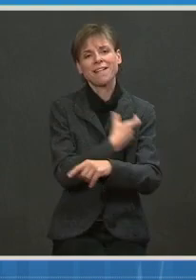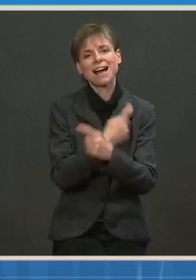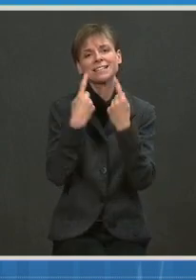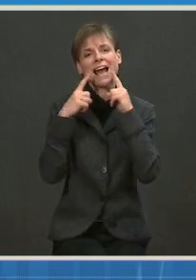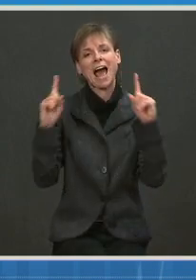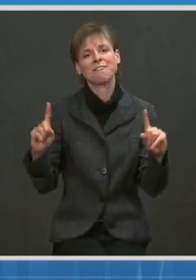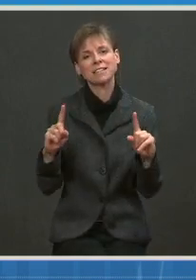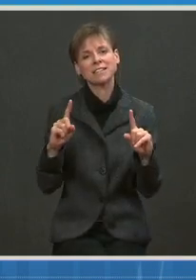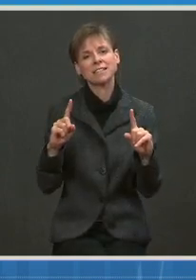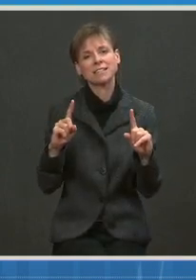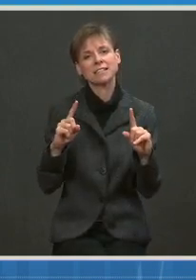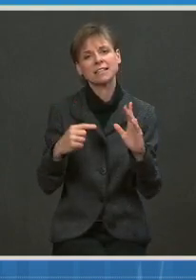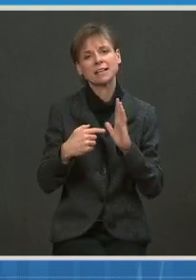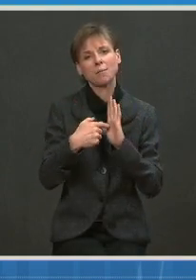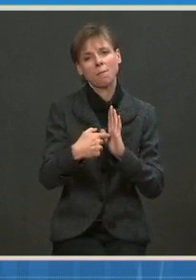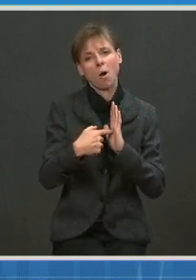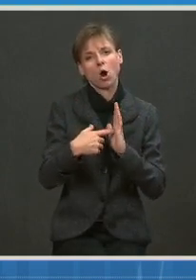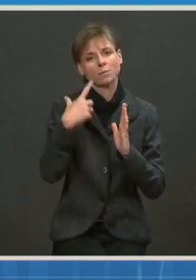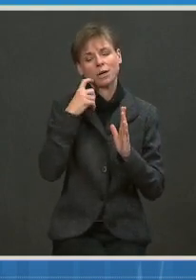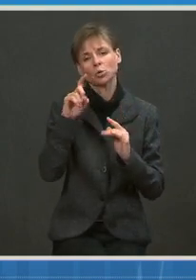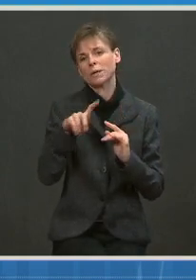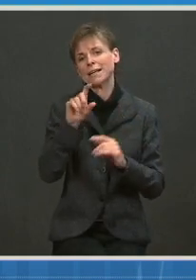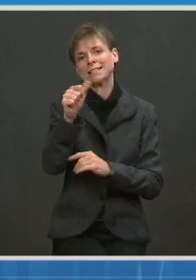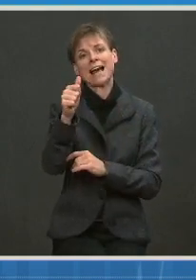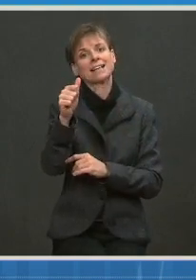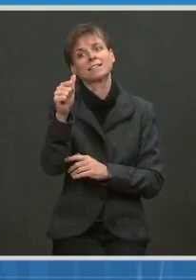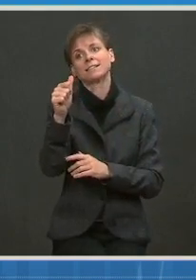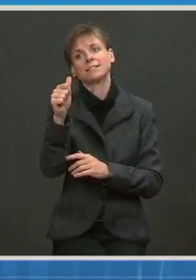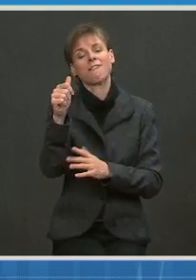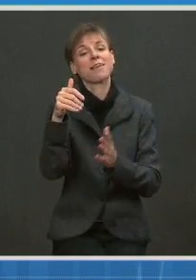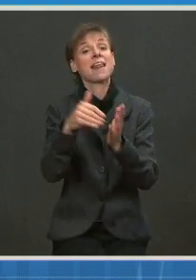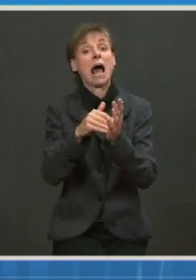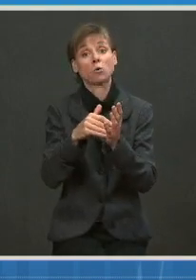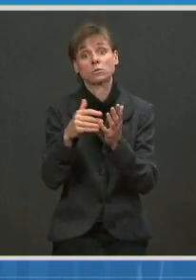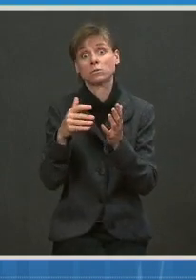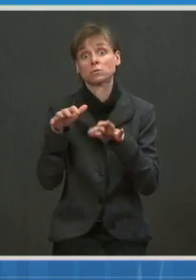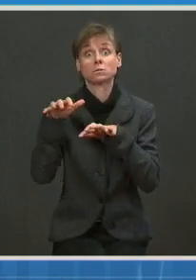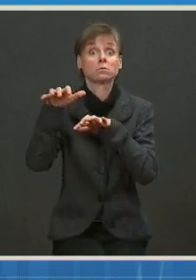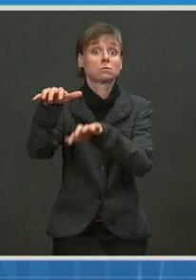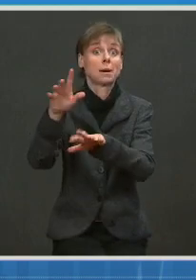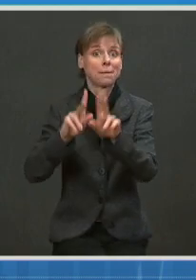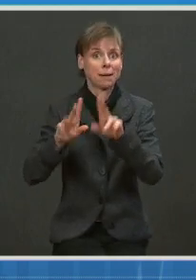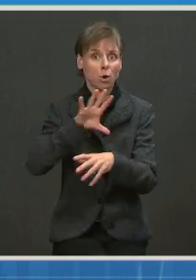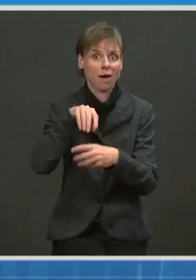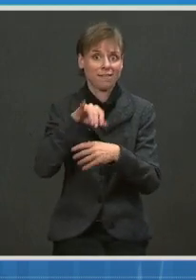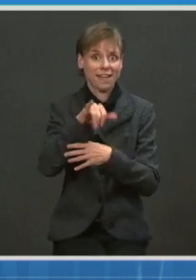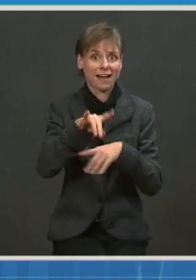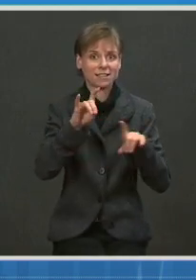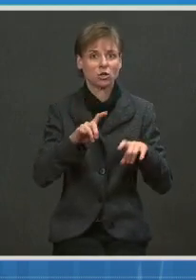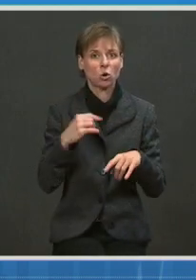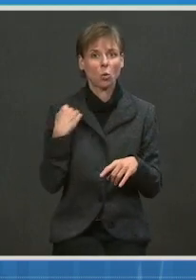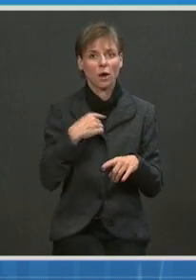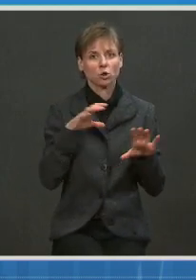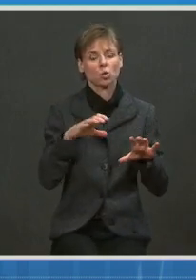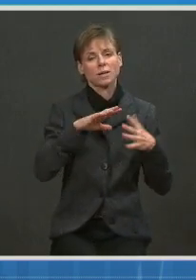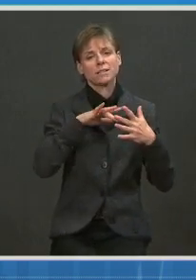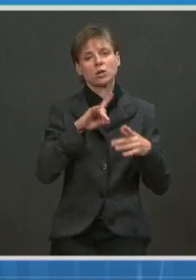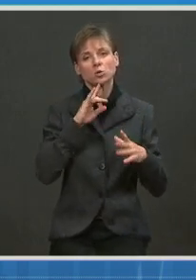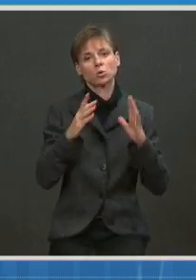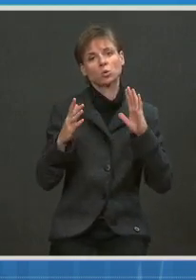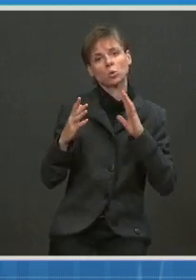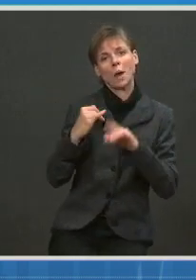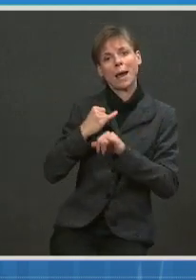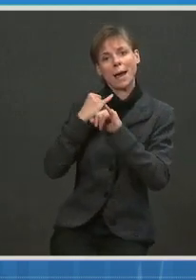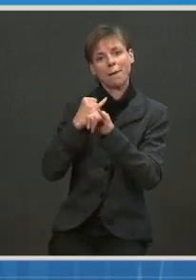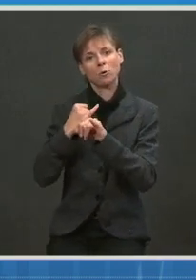of people in those trials. We're trying to do bridging studies to show comparable immunogenicity at the same time of